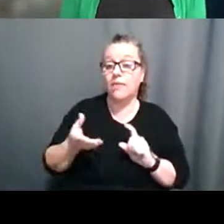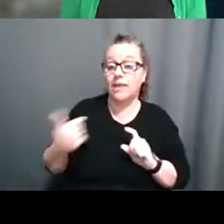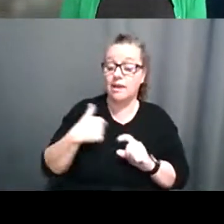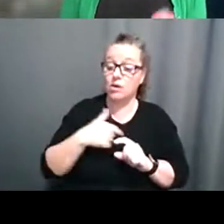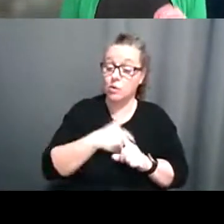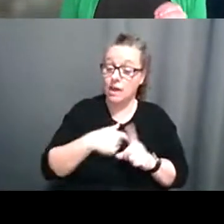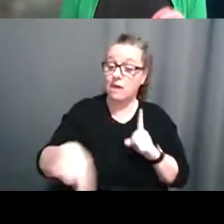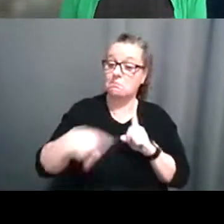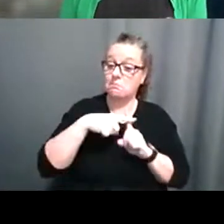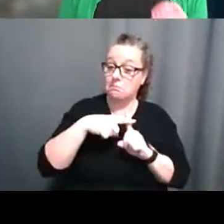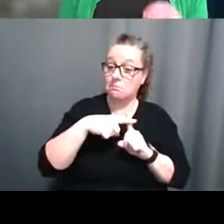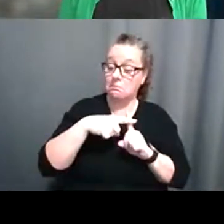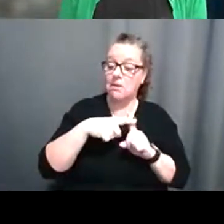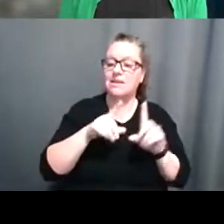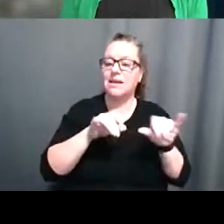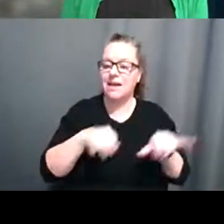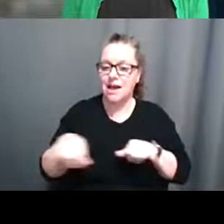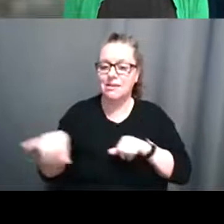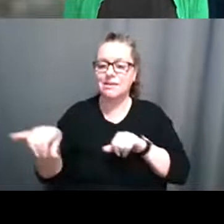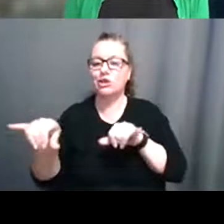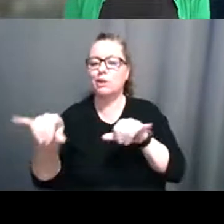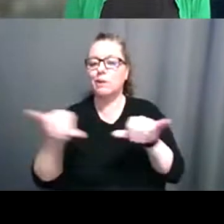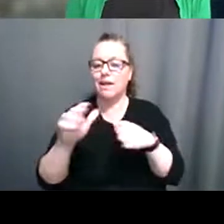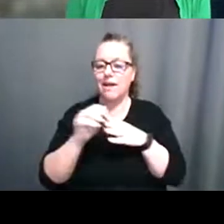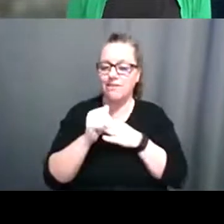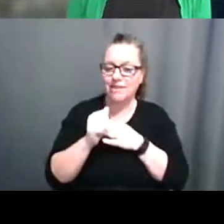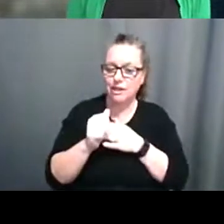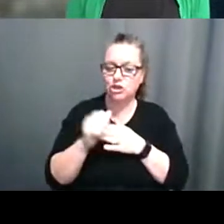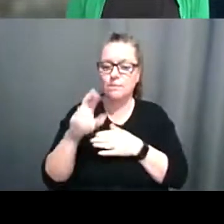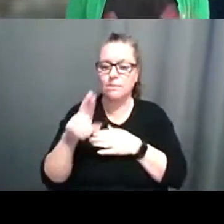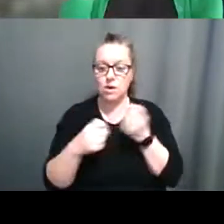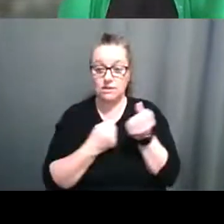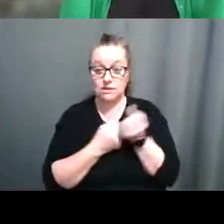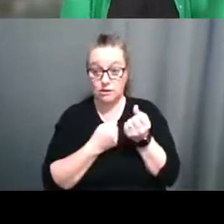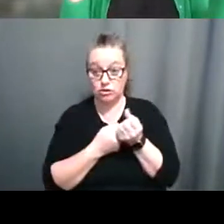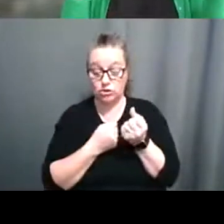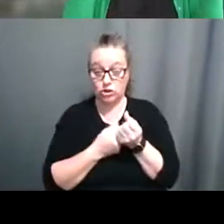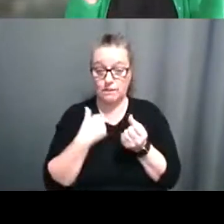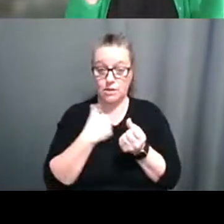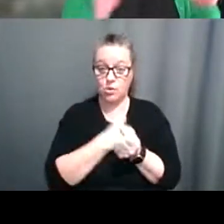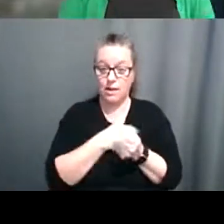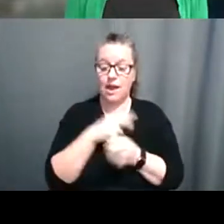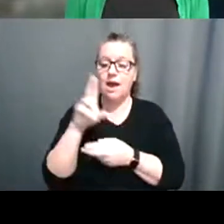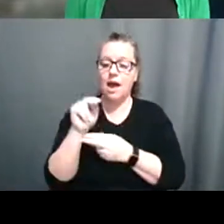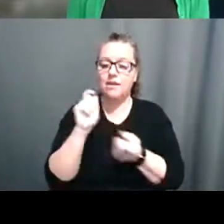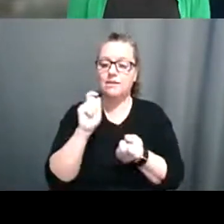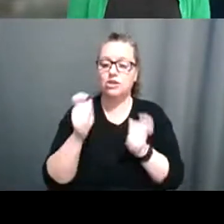for us was continuity of leadership or sponsorship. We had an unchanging